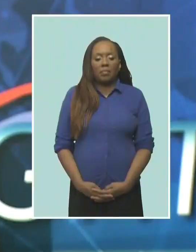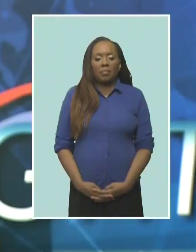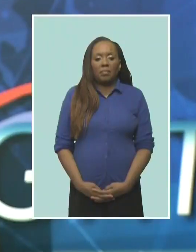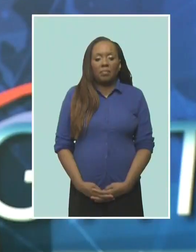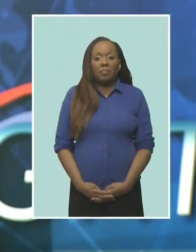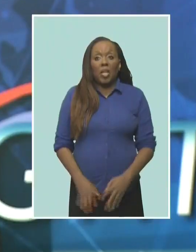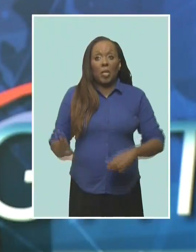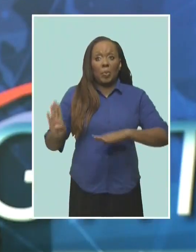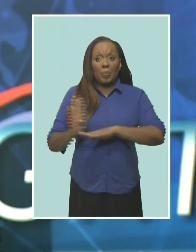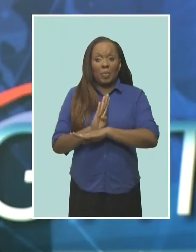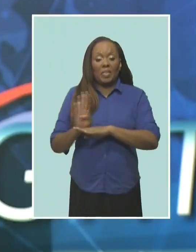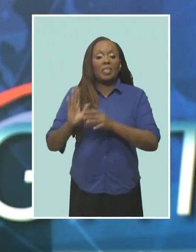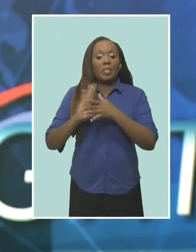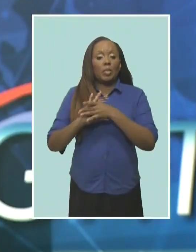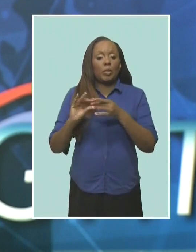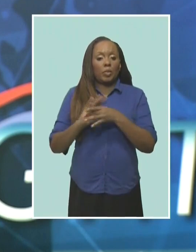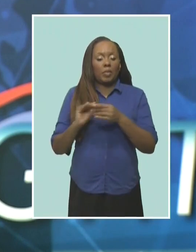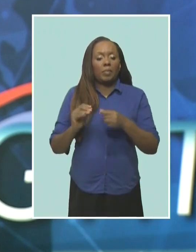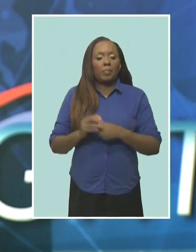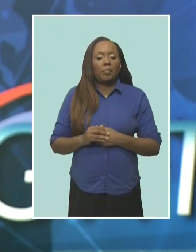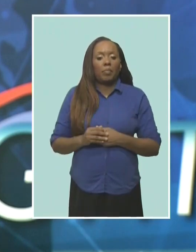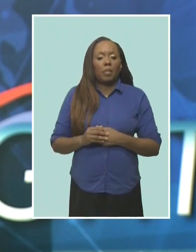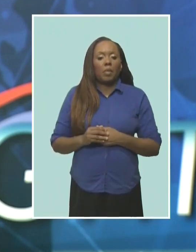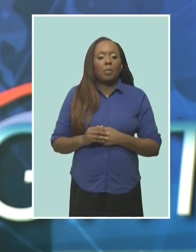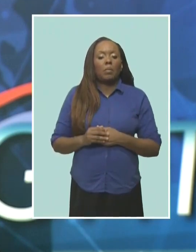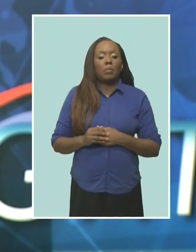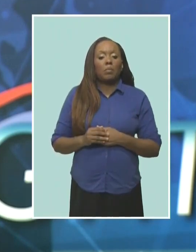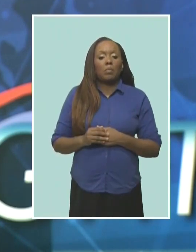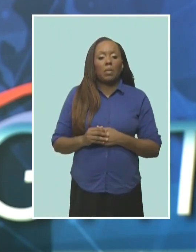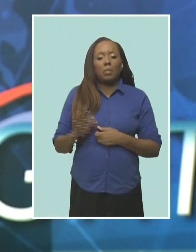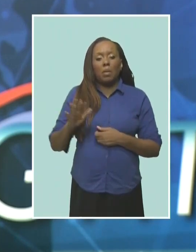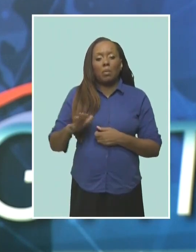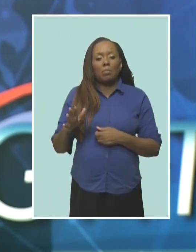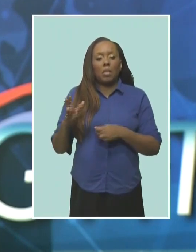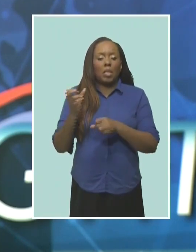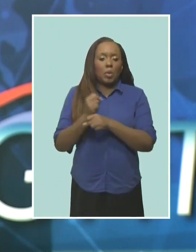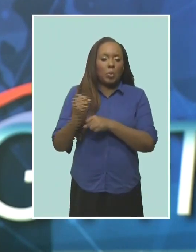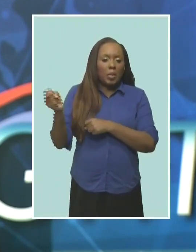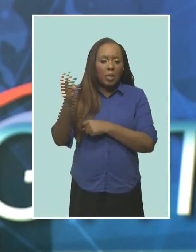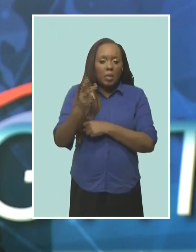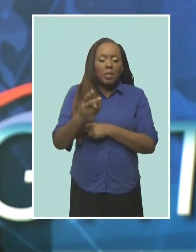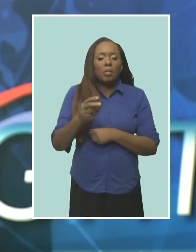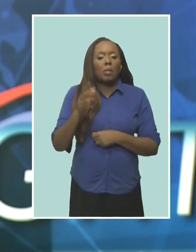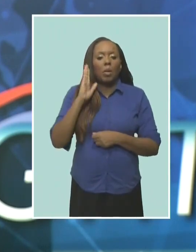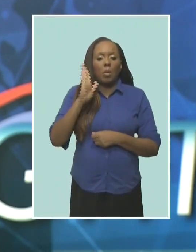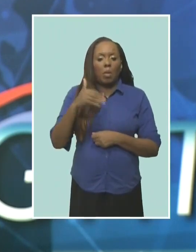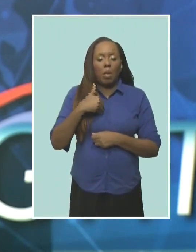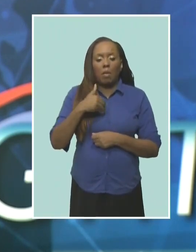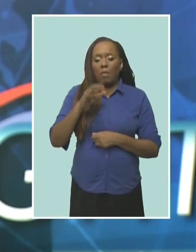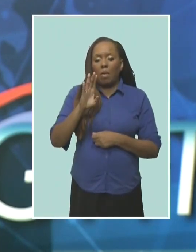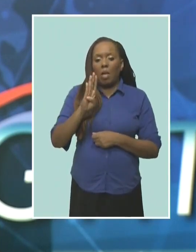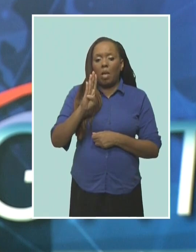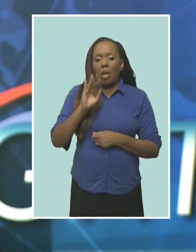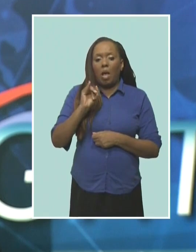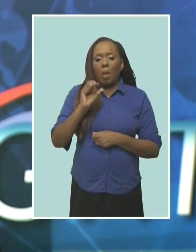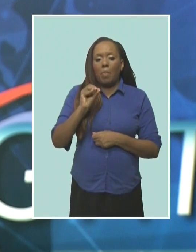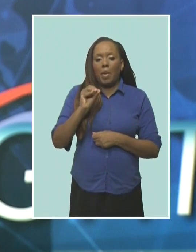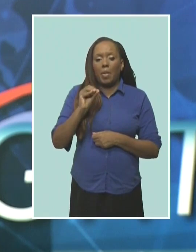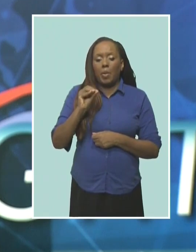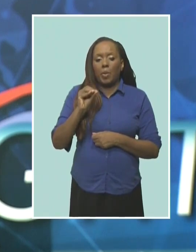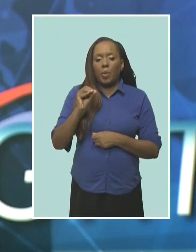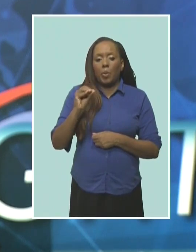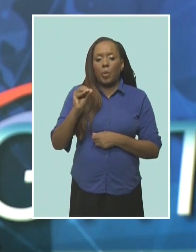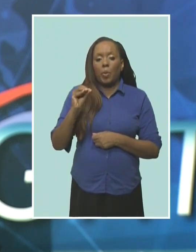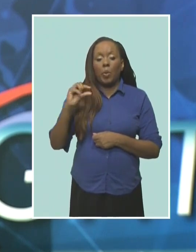And in business, biogas filling stations should become a reality in Barbados in 2 years' time. The revelation came from